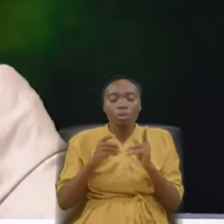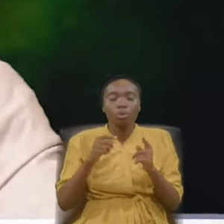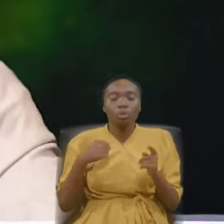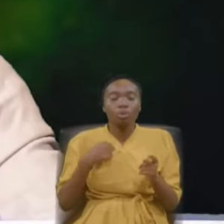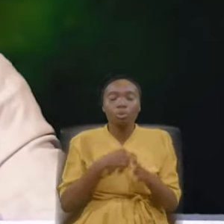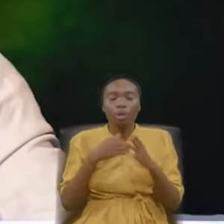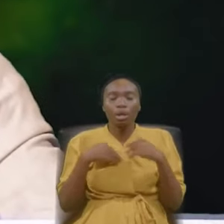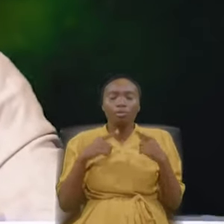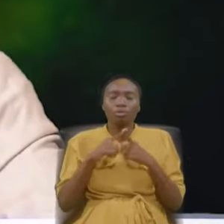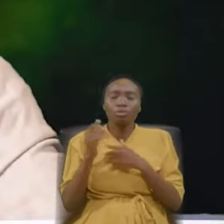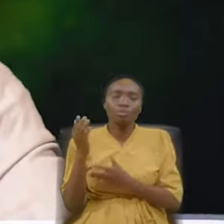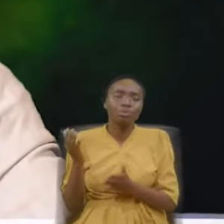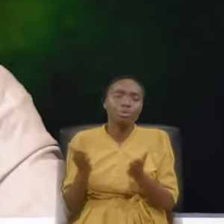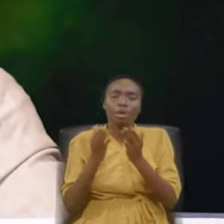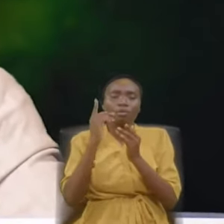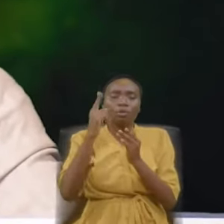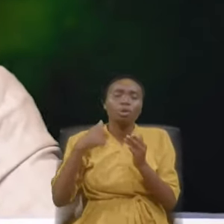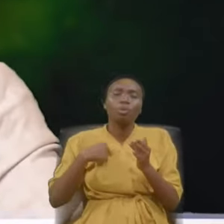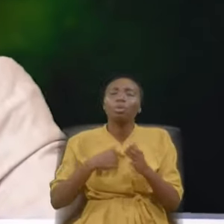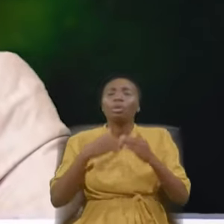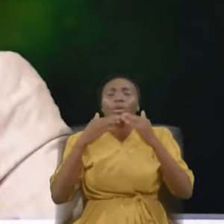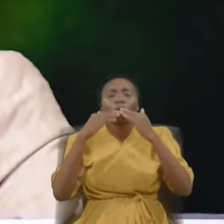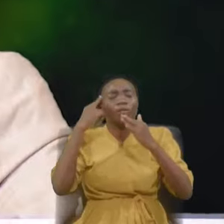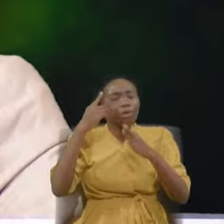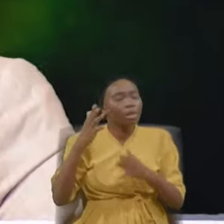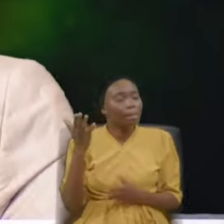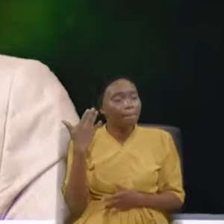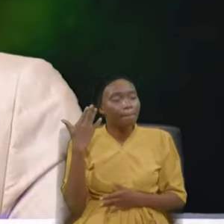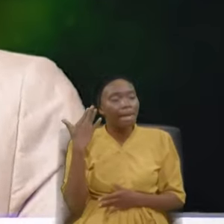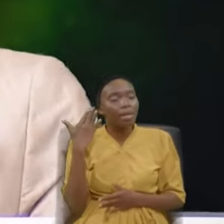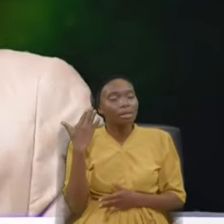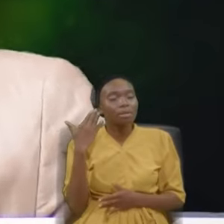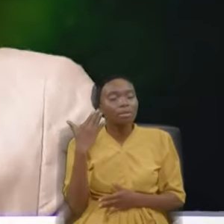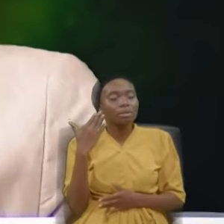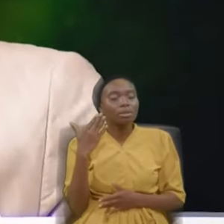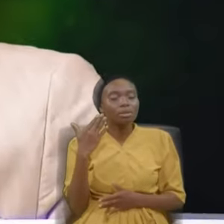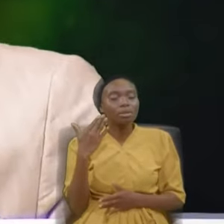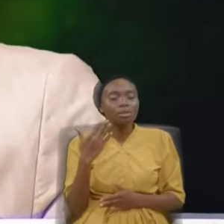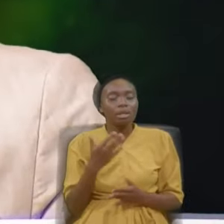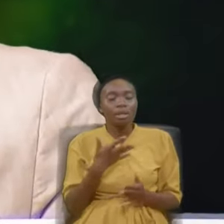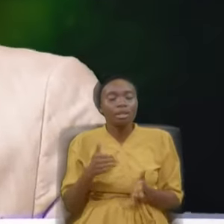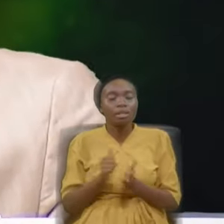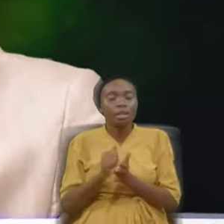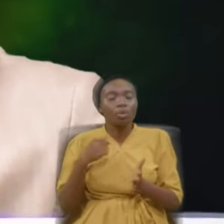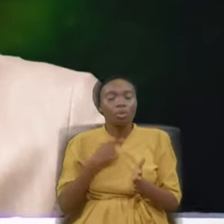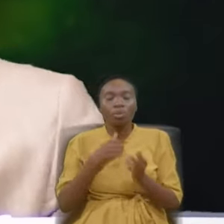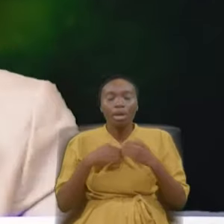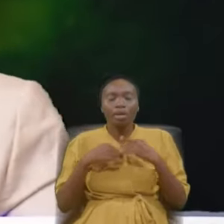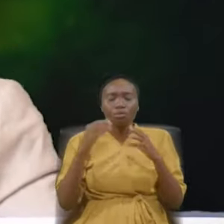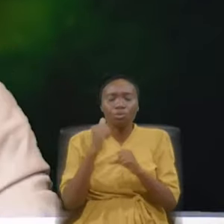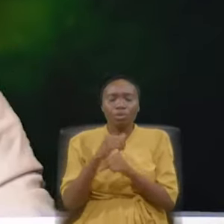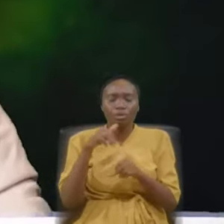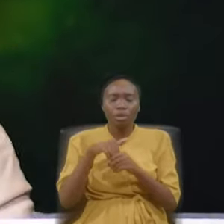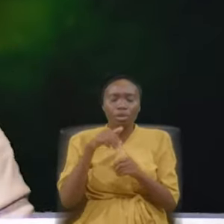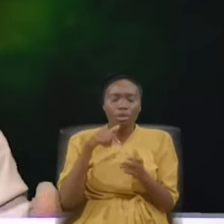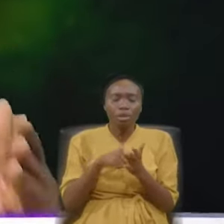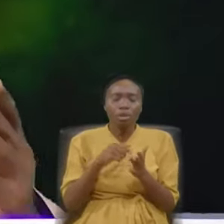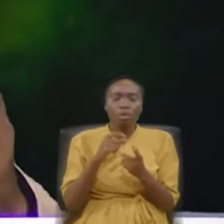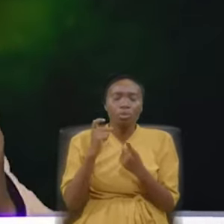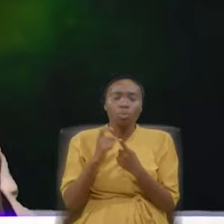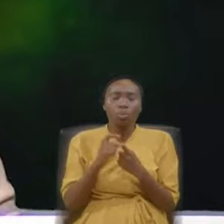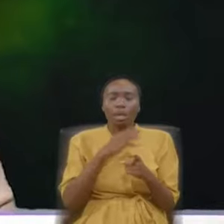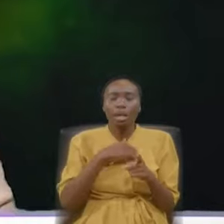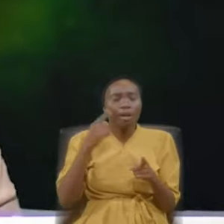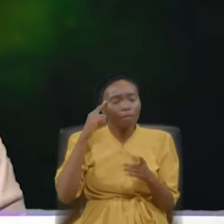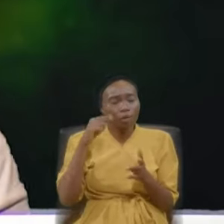to serve you. We thank you for the past help we have received in this world, as we have